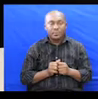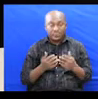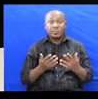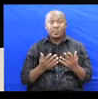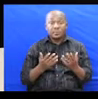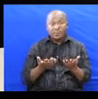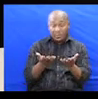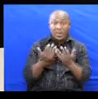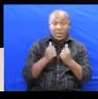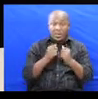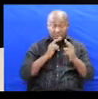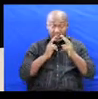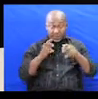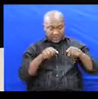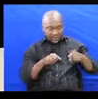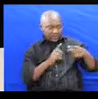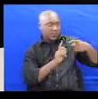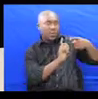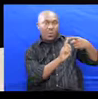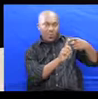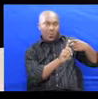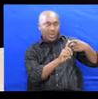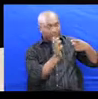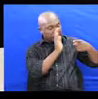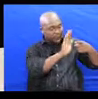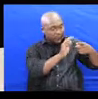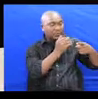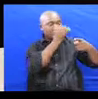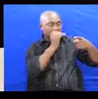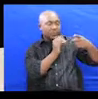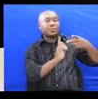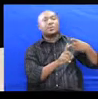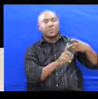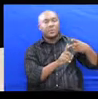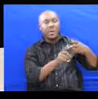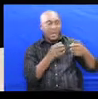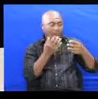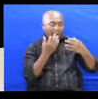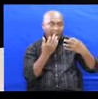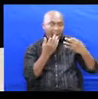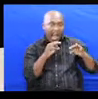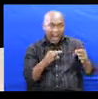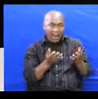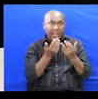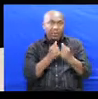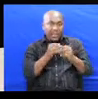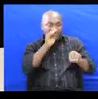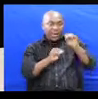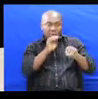Let us discuss one type after another and see how we can calculate each type